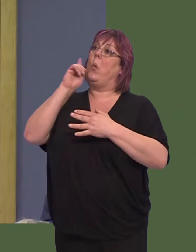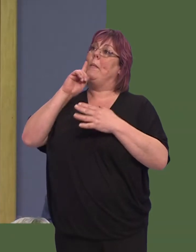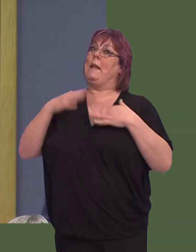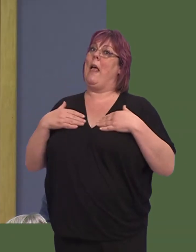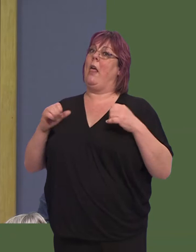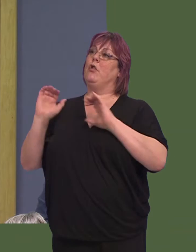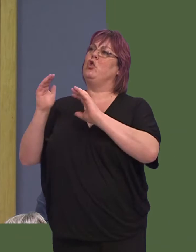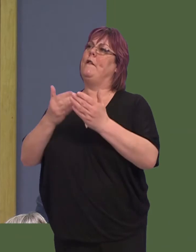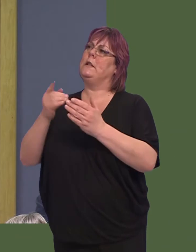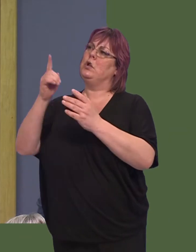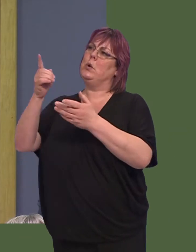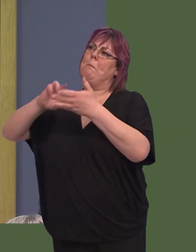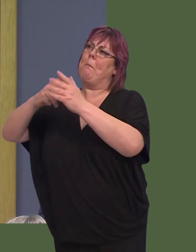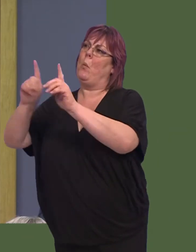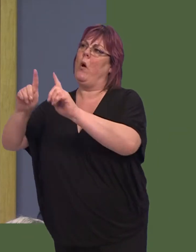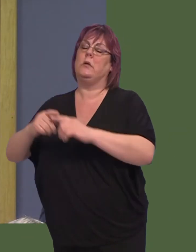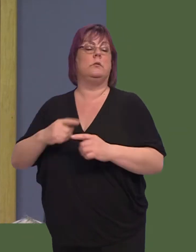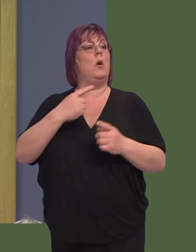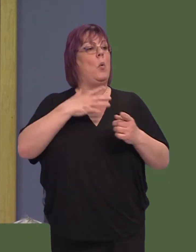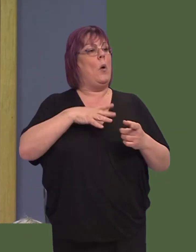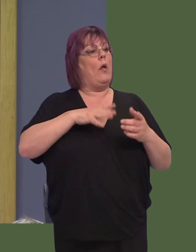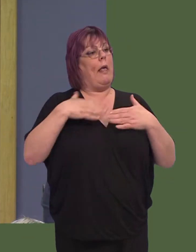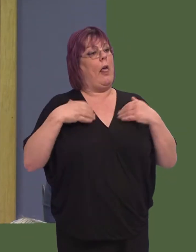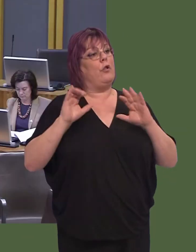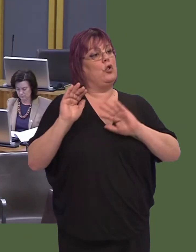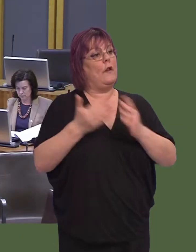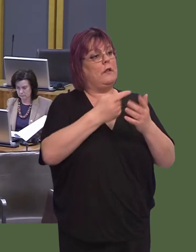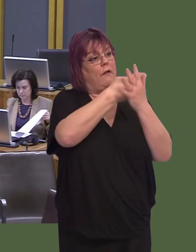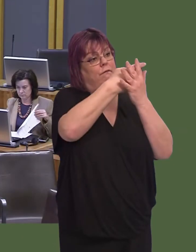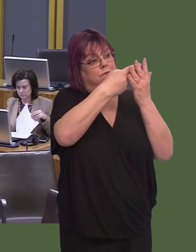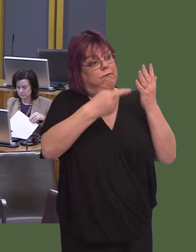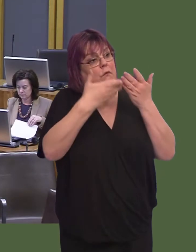health services? Well, we expect Welsh Health Boards to provide a full range of safe and